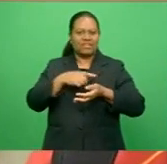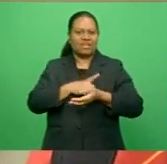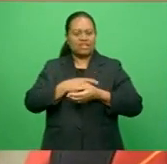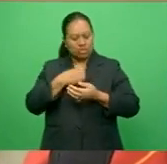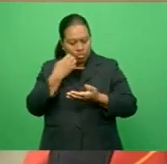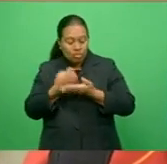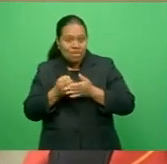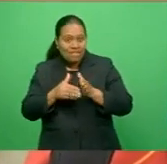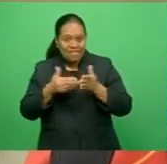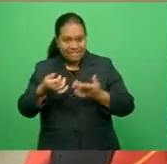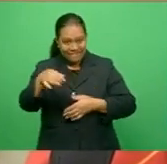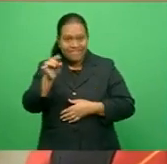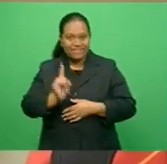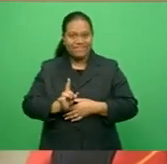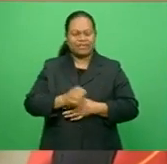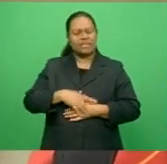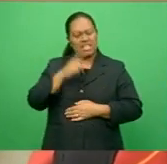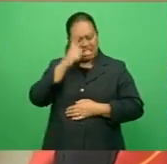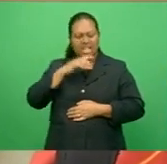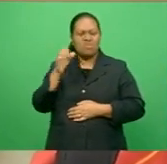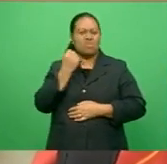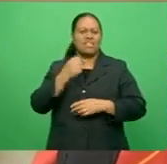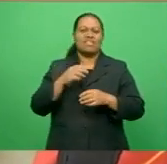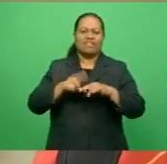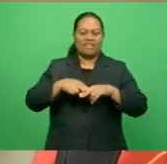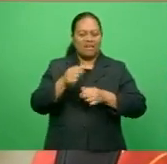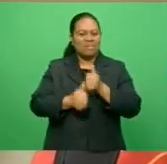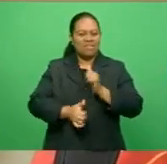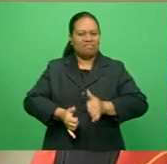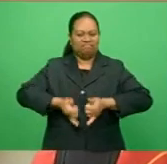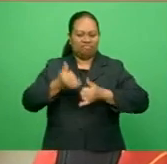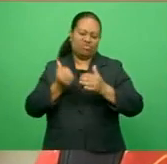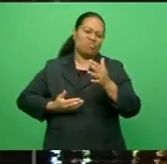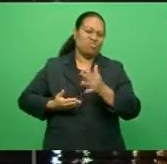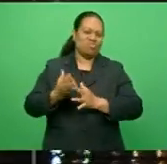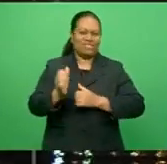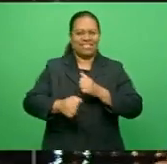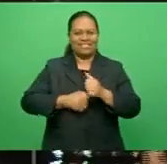that we can win the Fairbrother for the rest of this season.